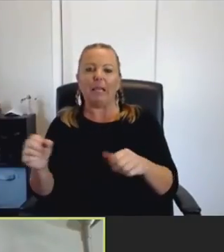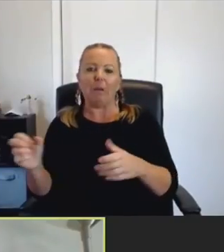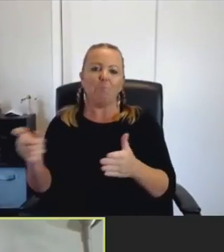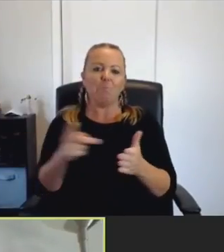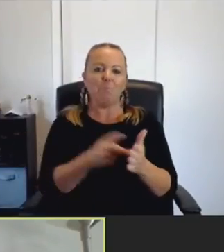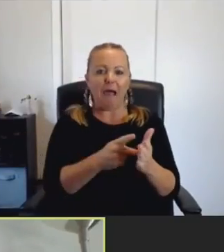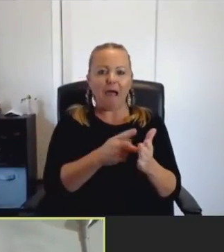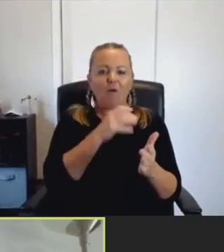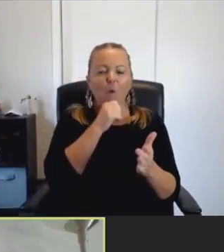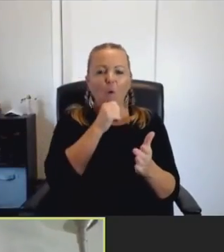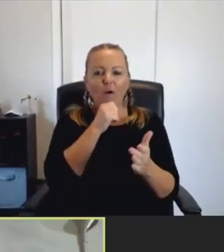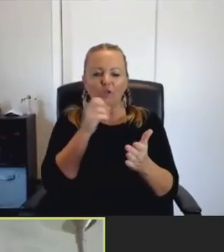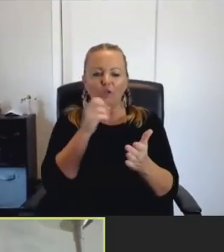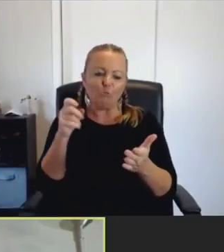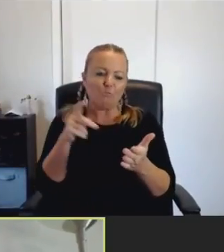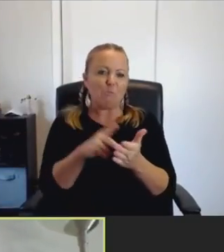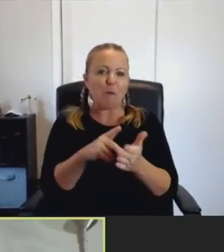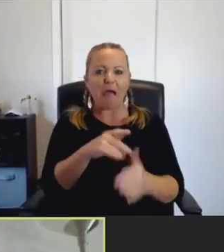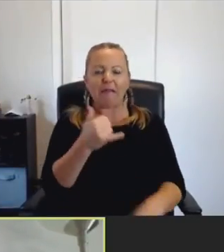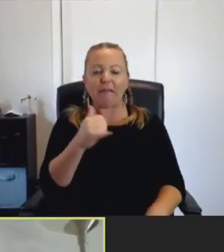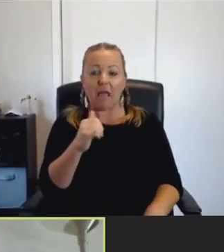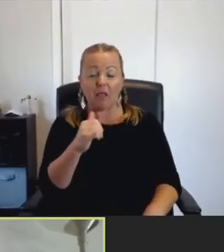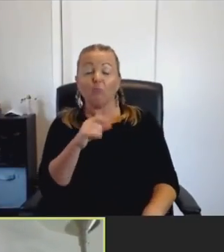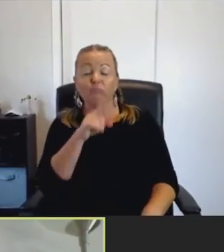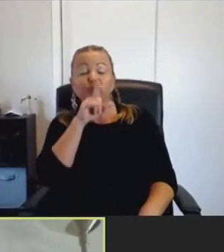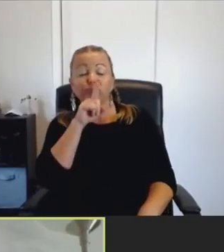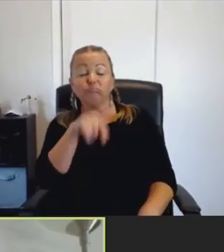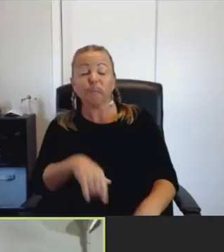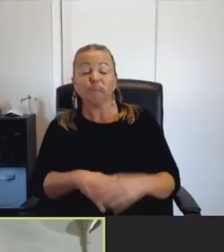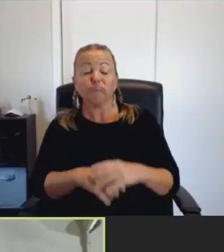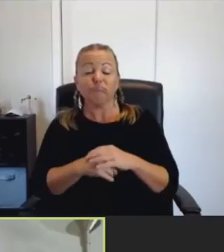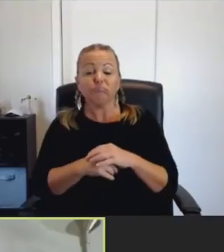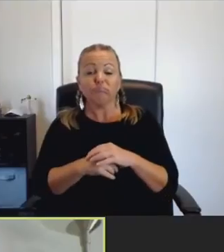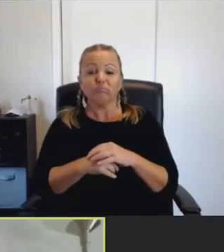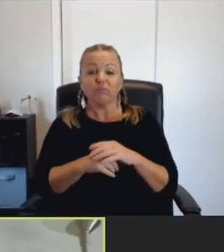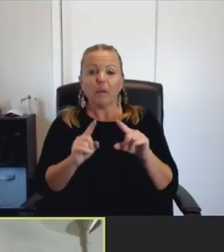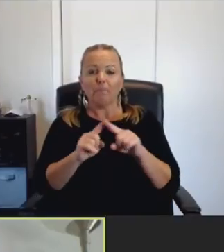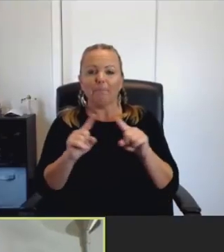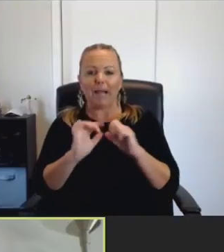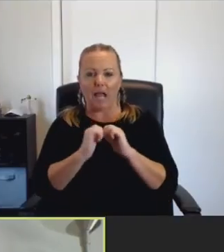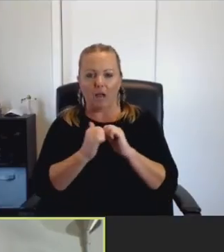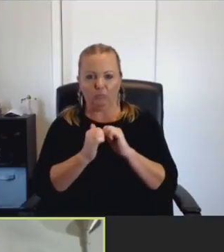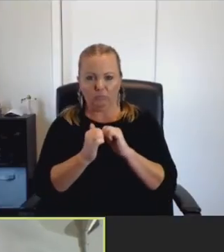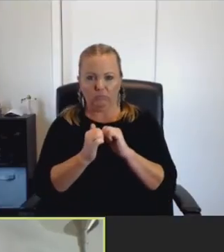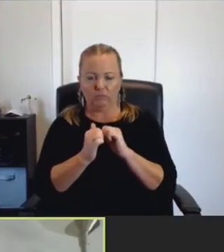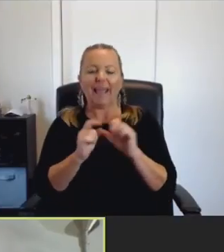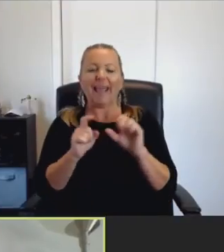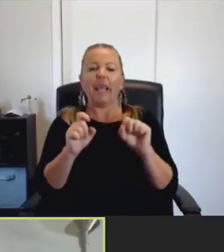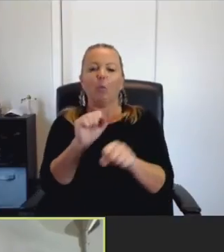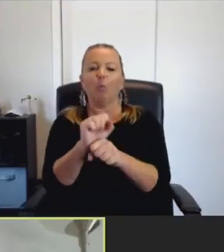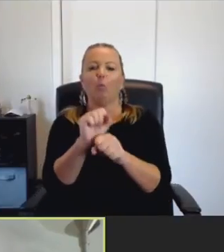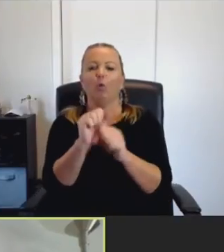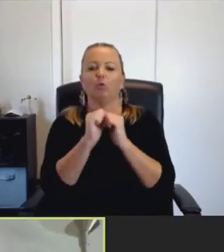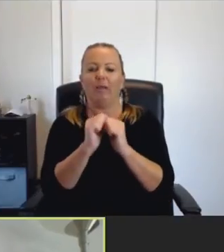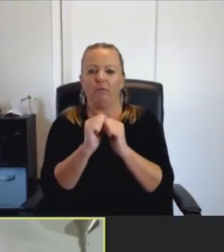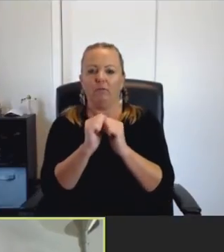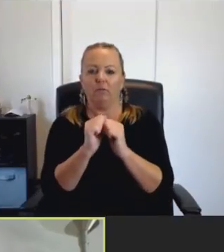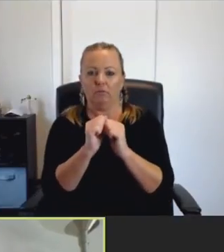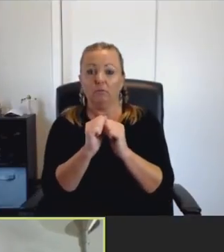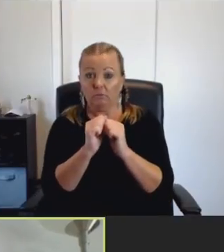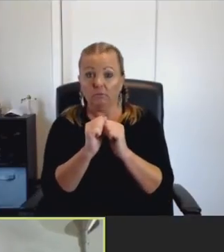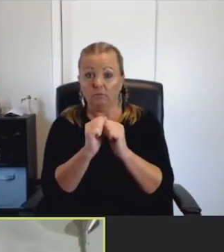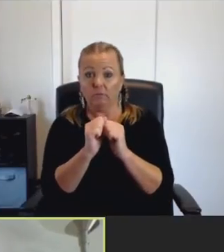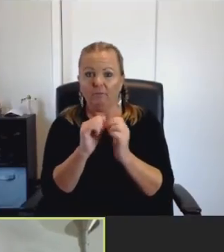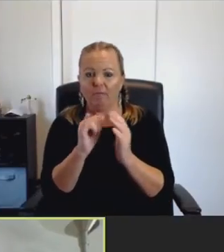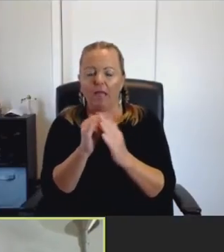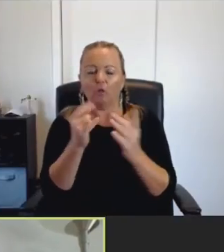or even to yellow at some point in the future? Absolutely. But in order to get there, we need to work together to make that happen. So